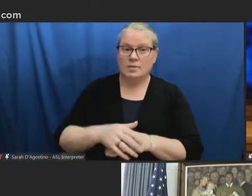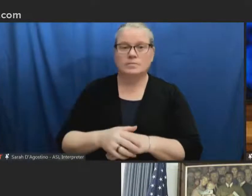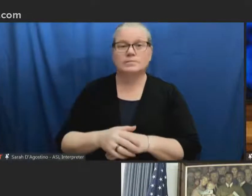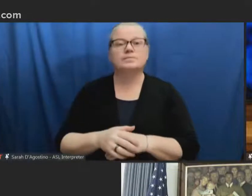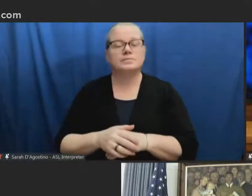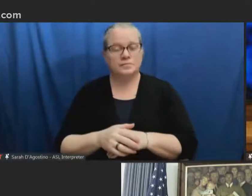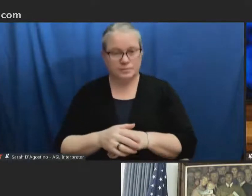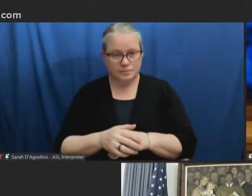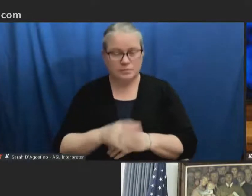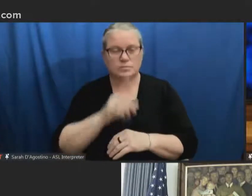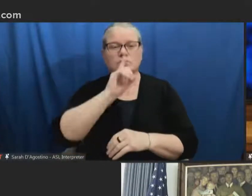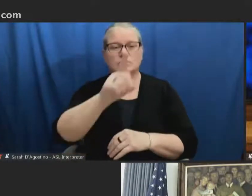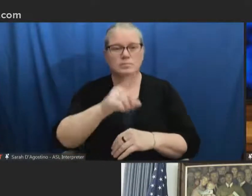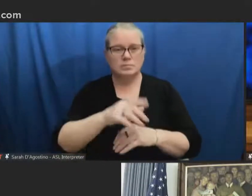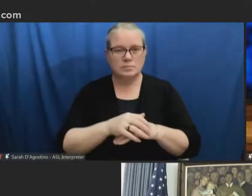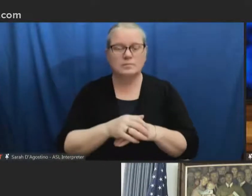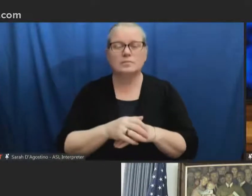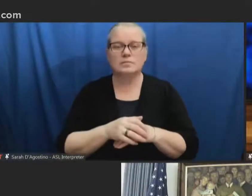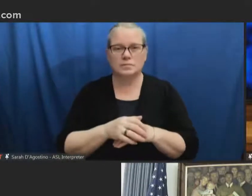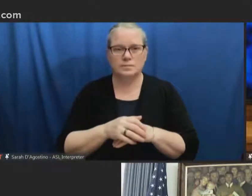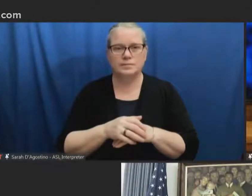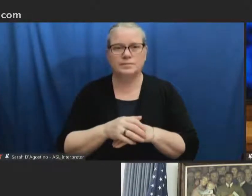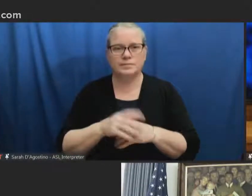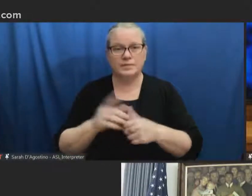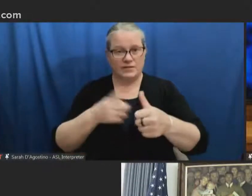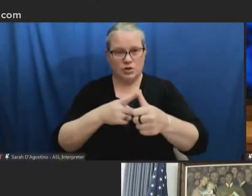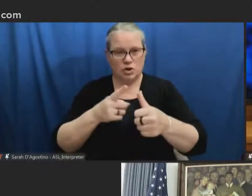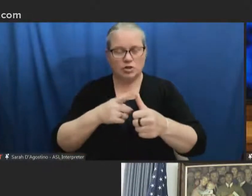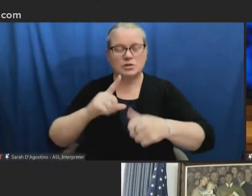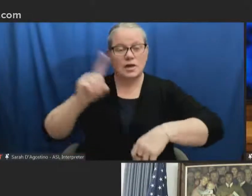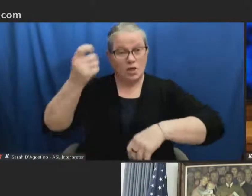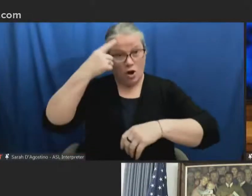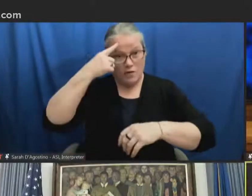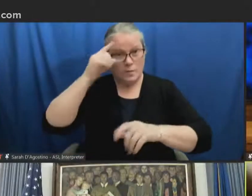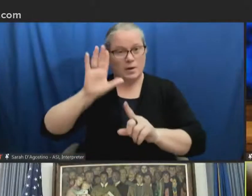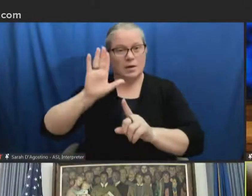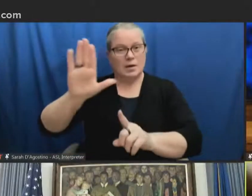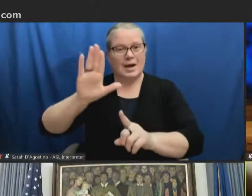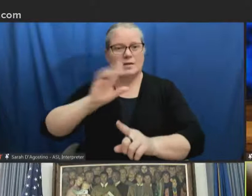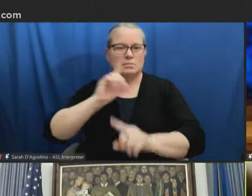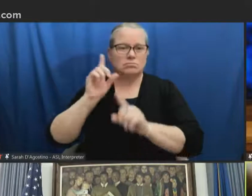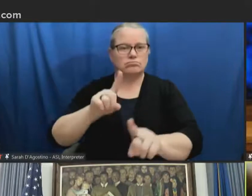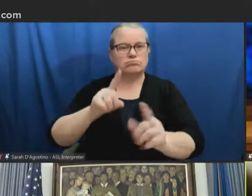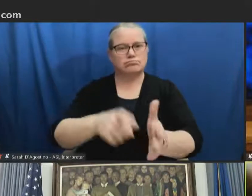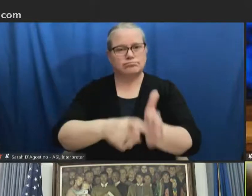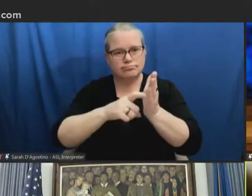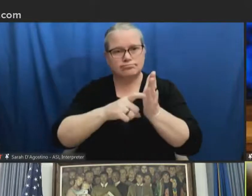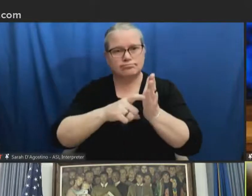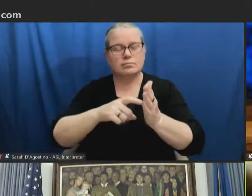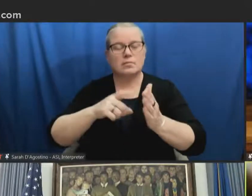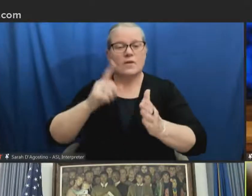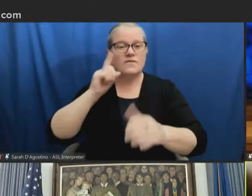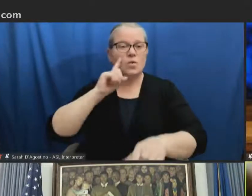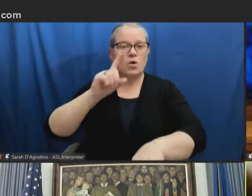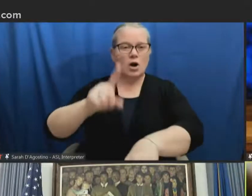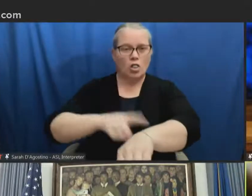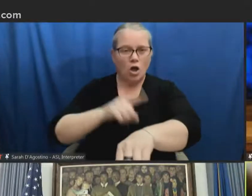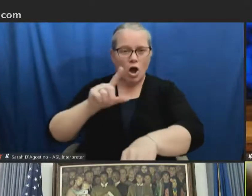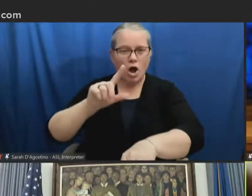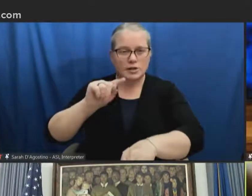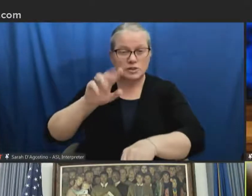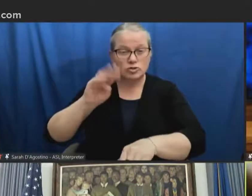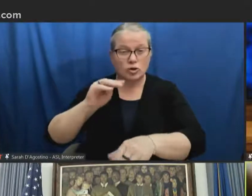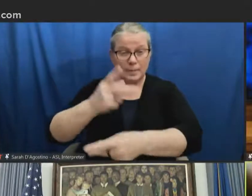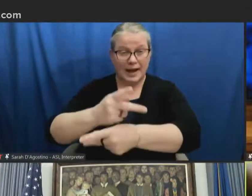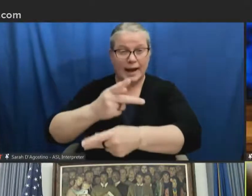all, it's important to distinguish the executive order that mandates vaccination for long-term care staff, as